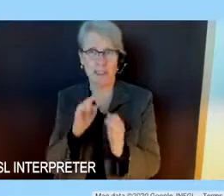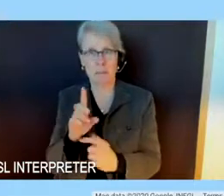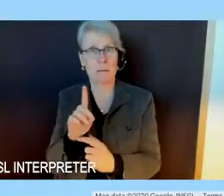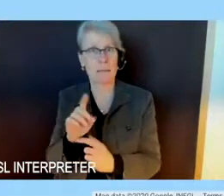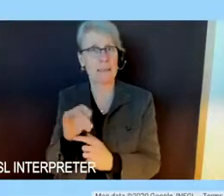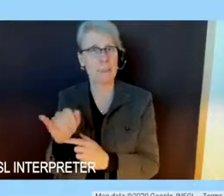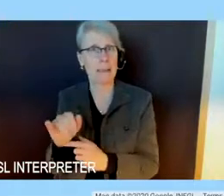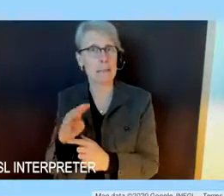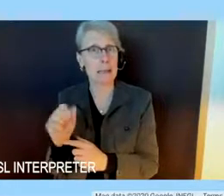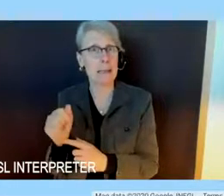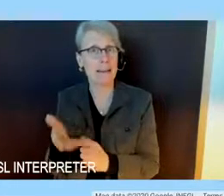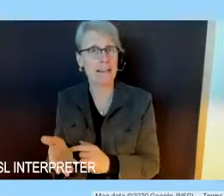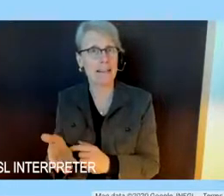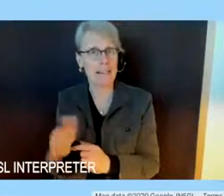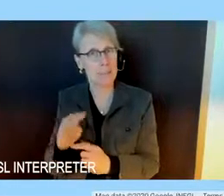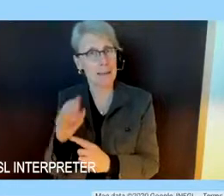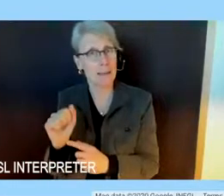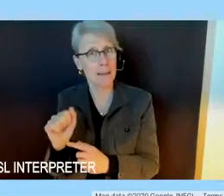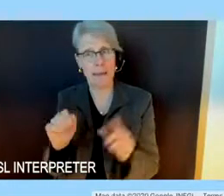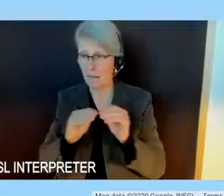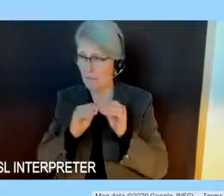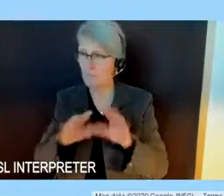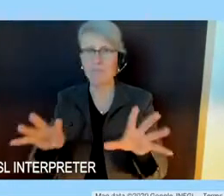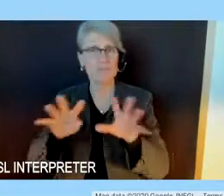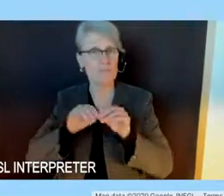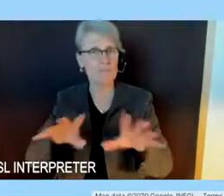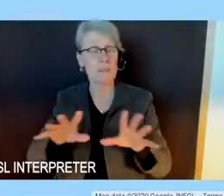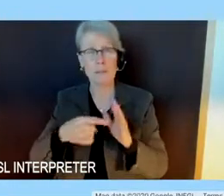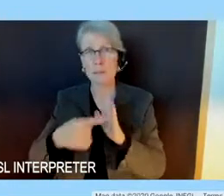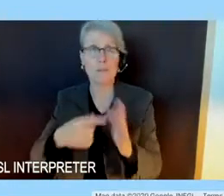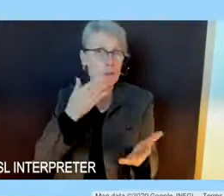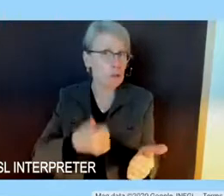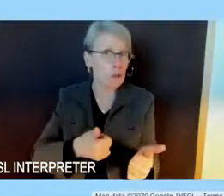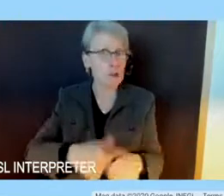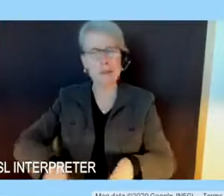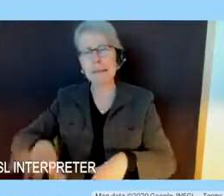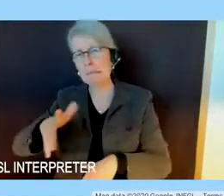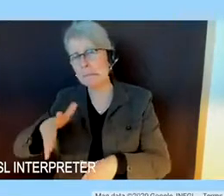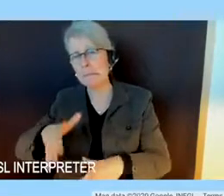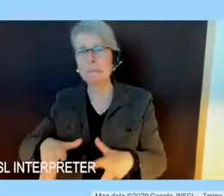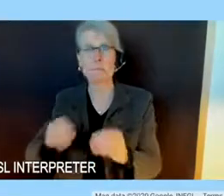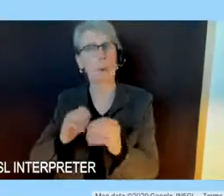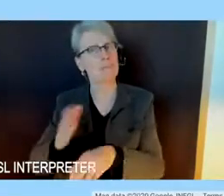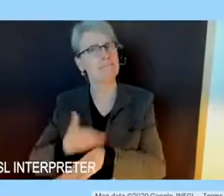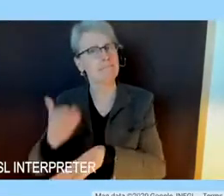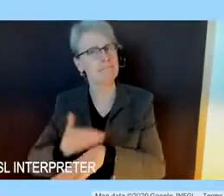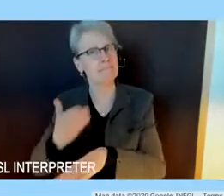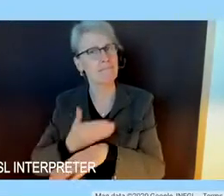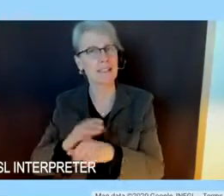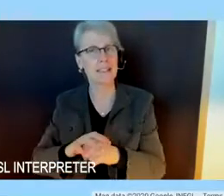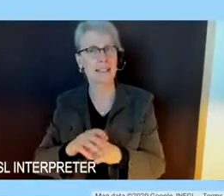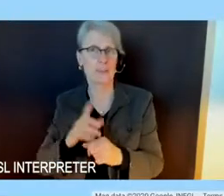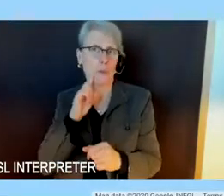to highlight the good, the not so good, and areas that need work when it